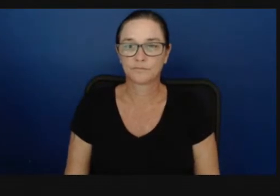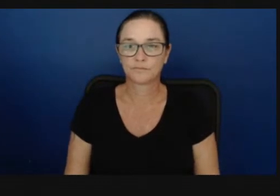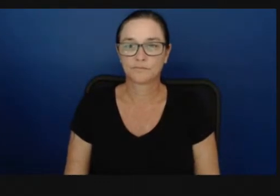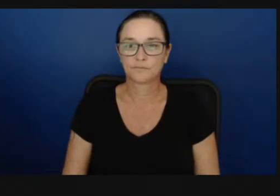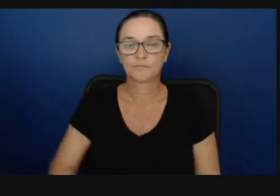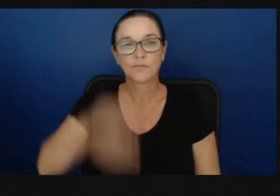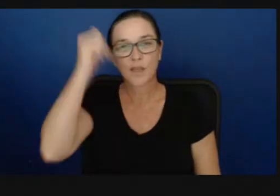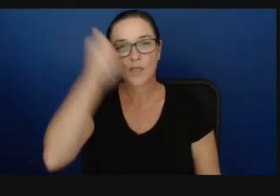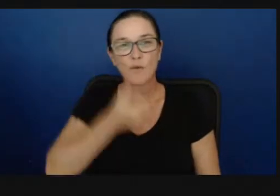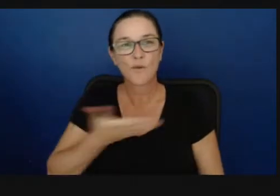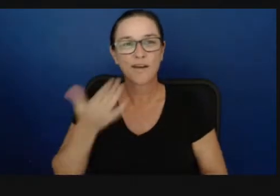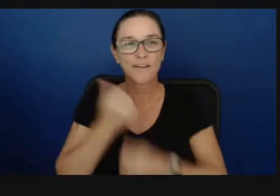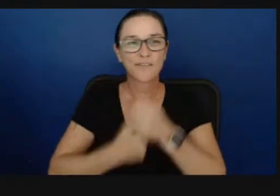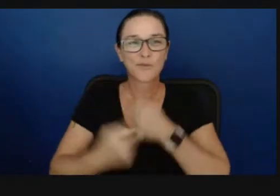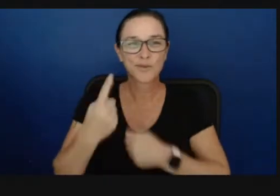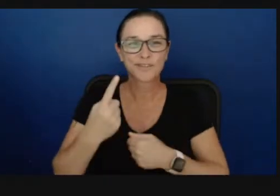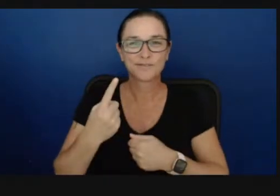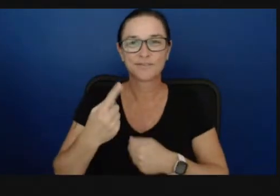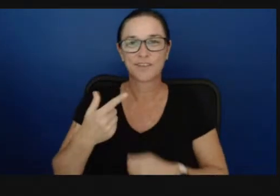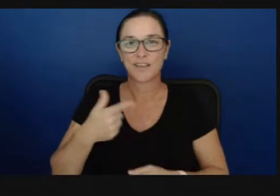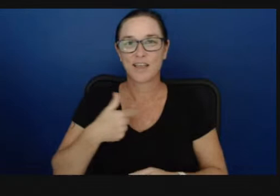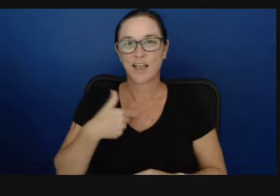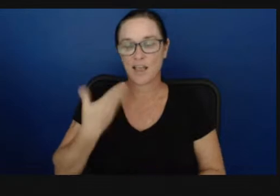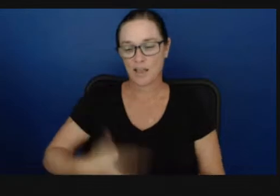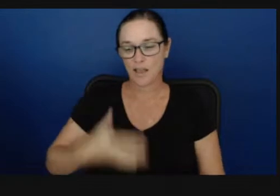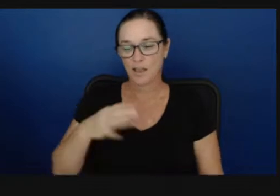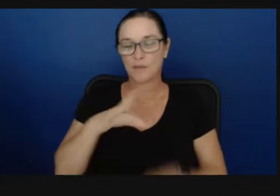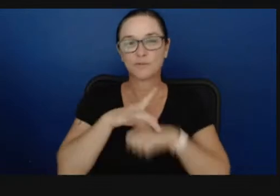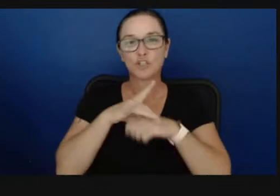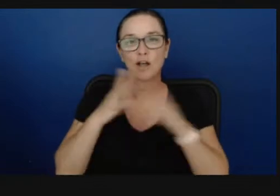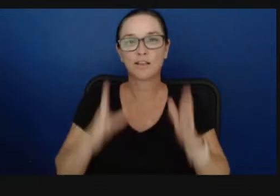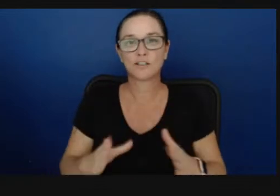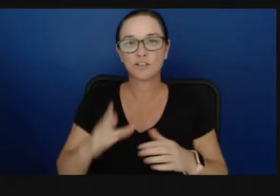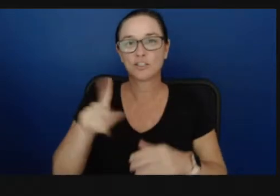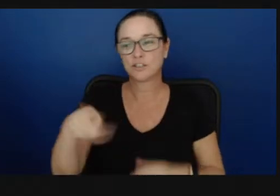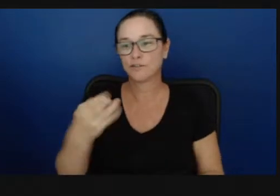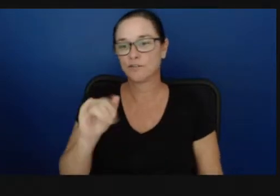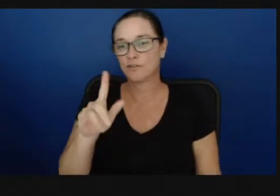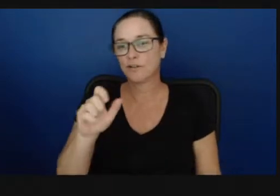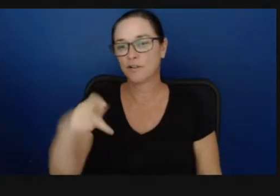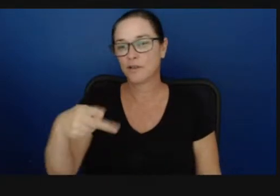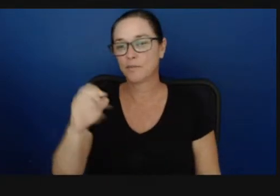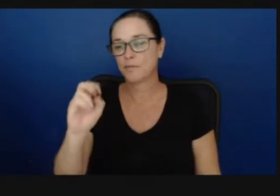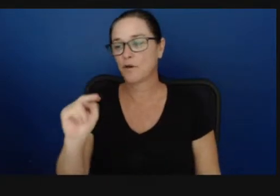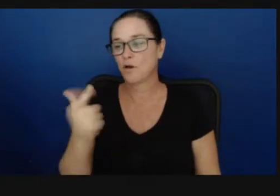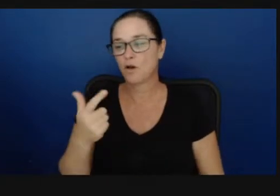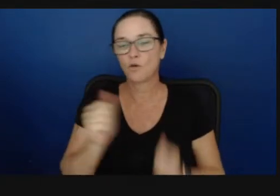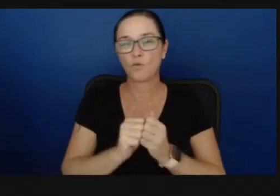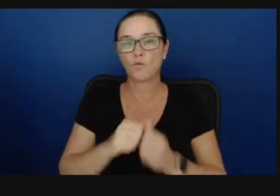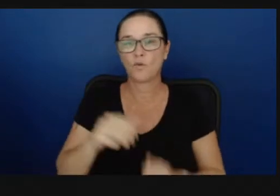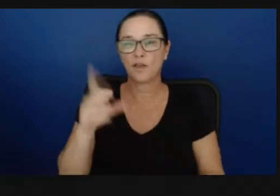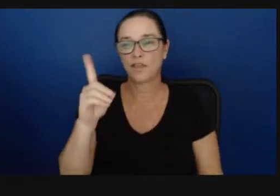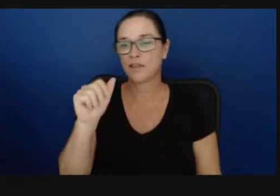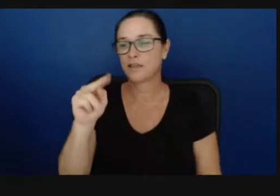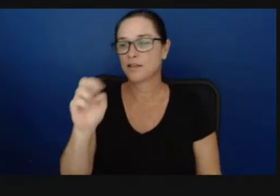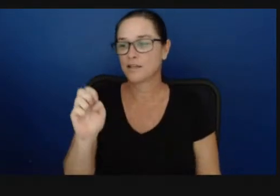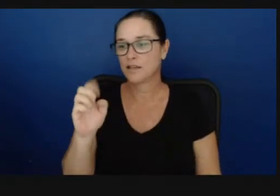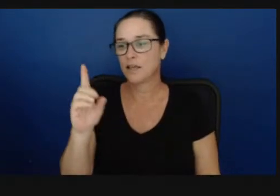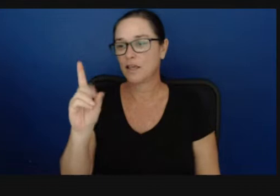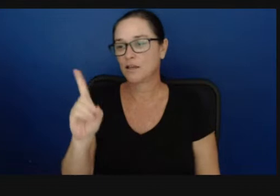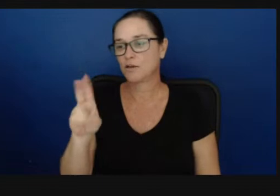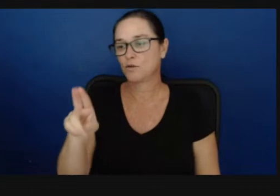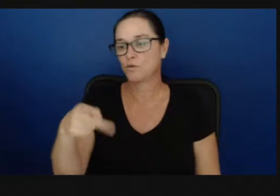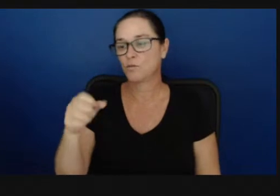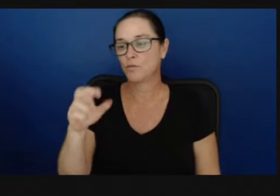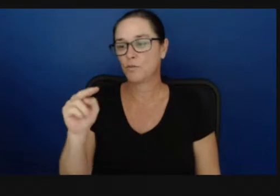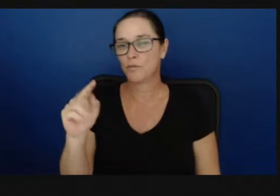Aloha everyone. I am geologist Philip Ong, here with Mr. Dane DuPont from HVERI, the Hawaiian